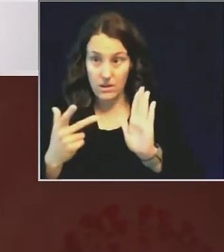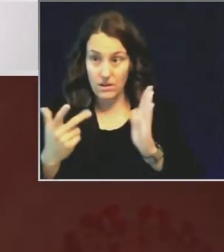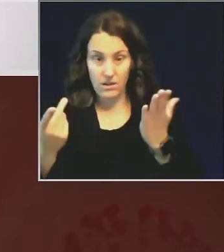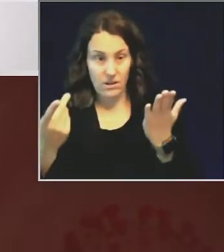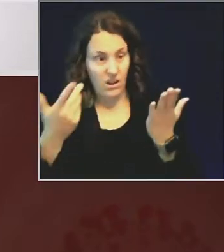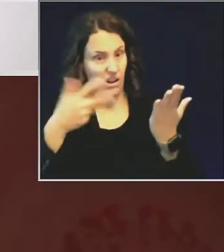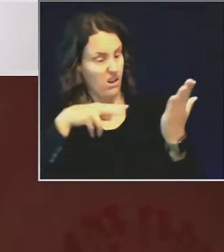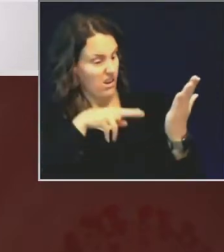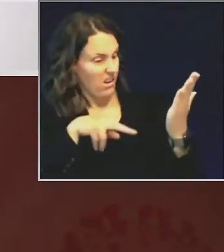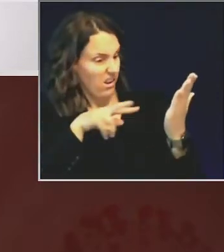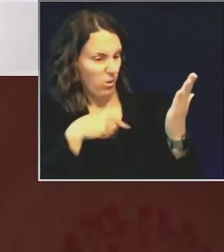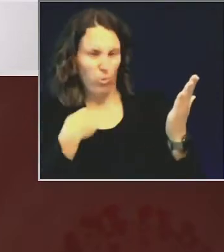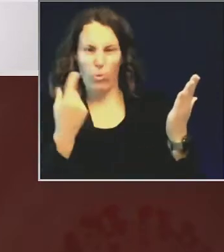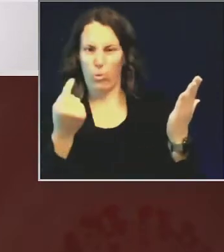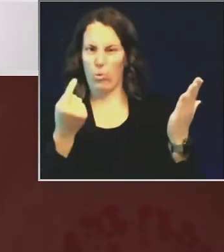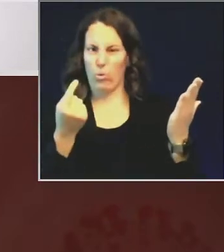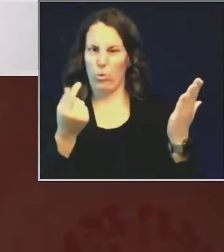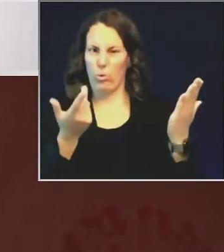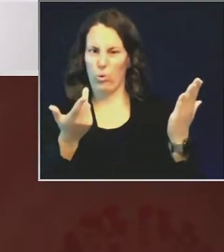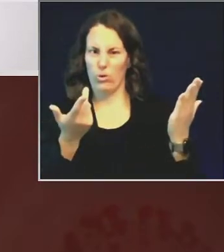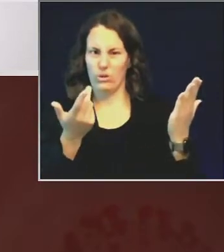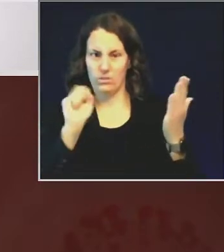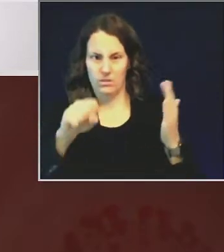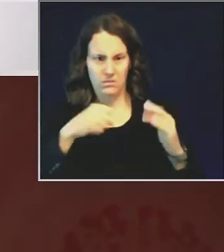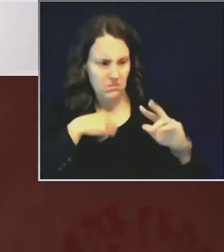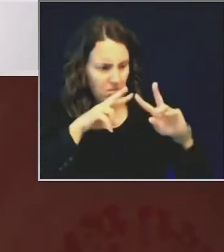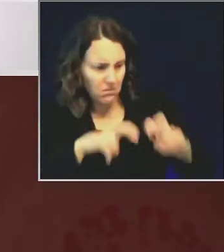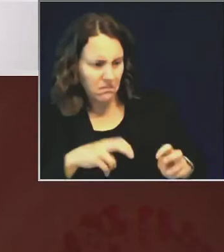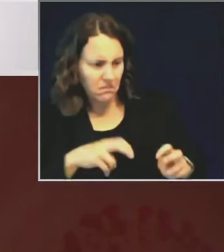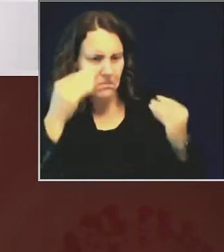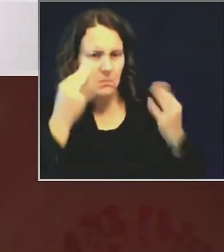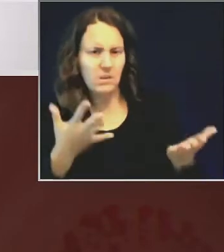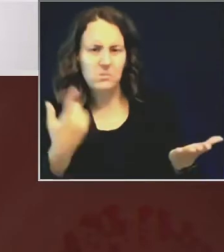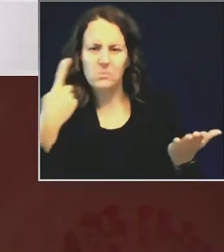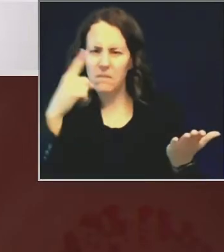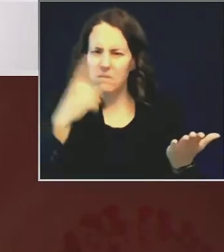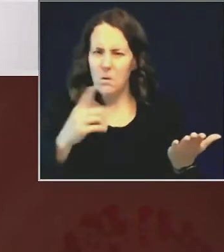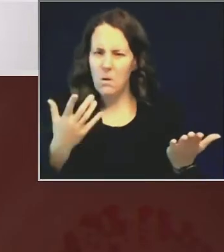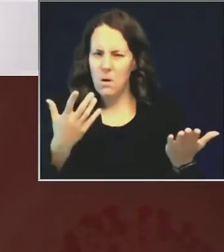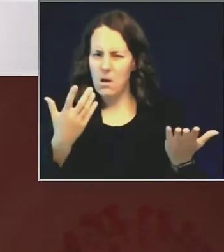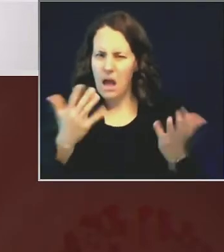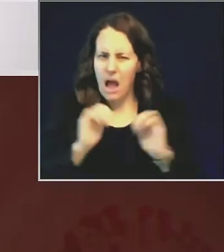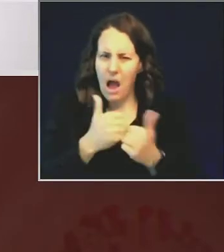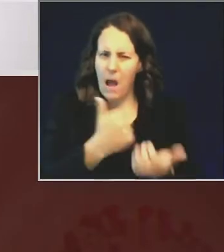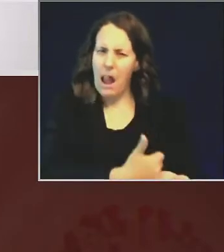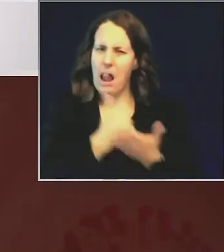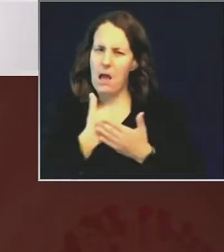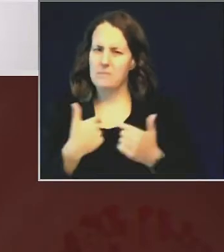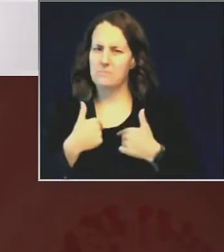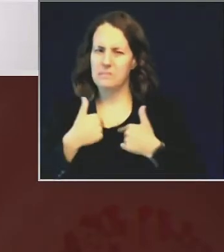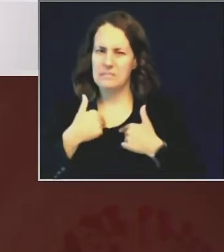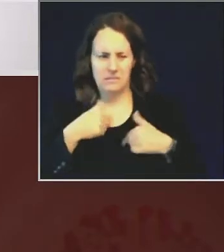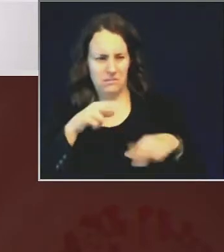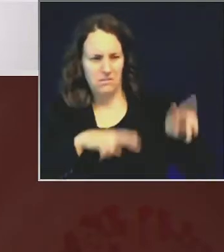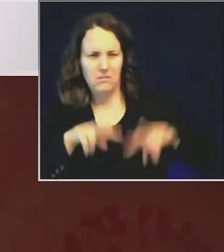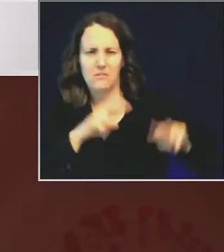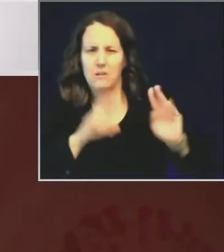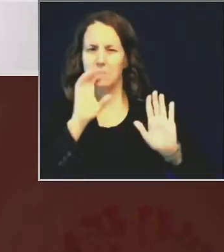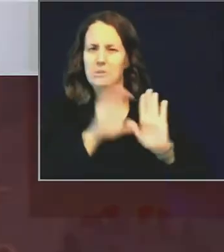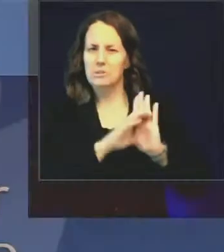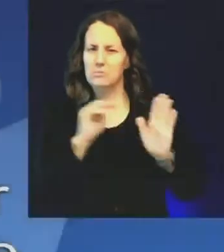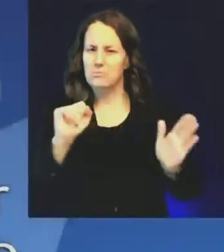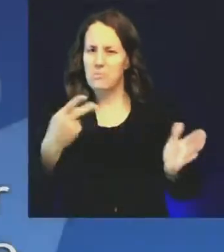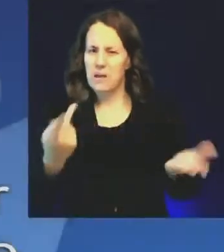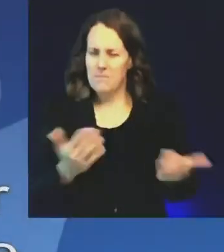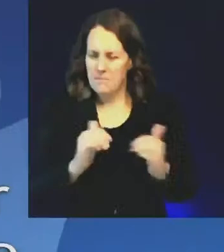some maybe school district officials? What do you anticipate being the use for the public with the release of this data? Thank you.